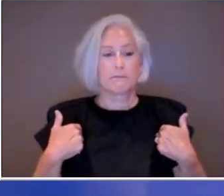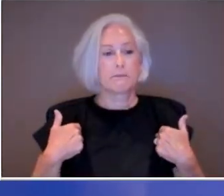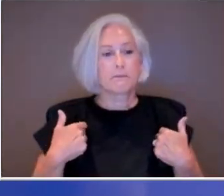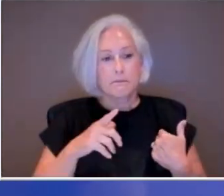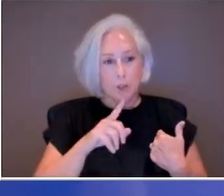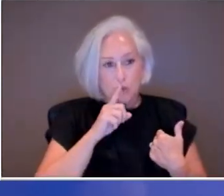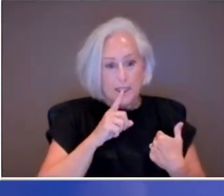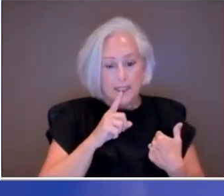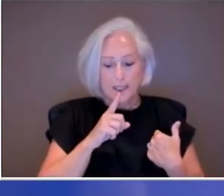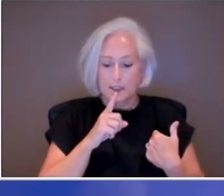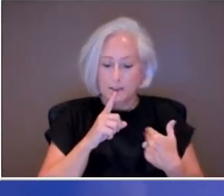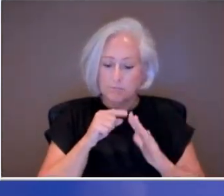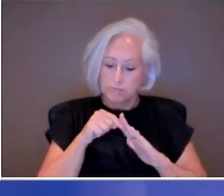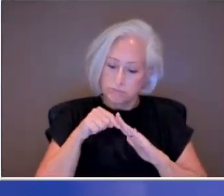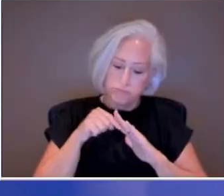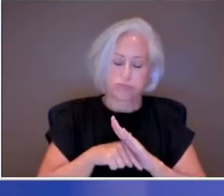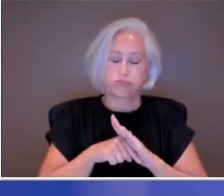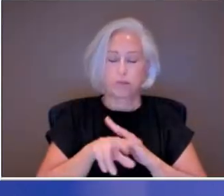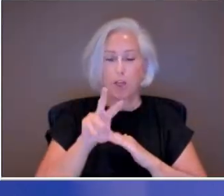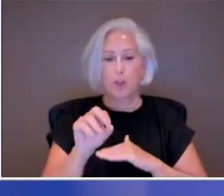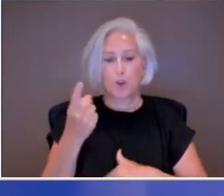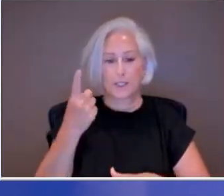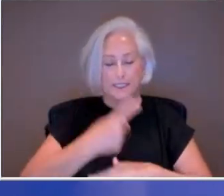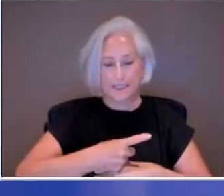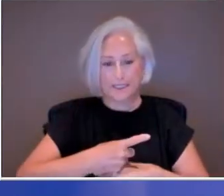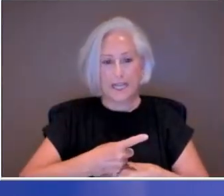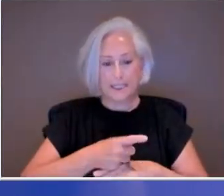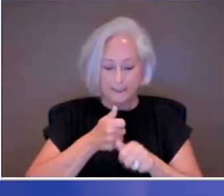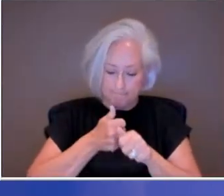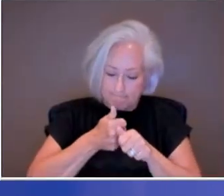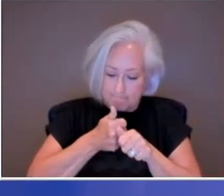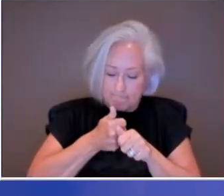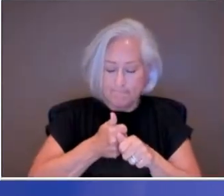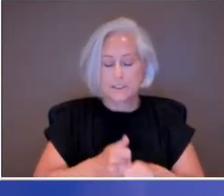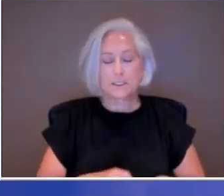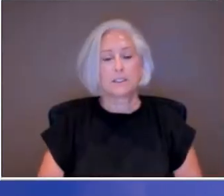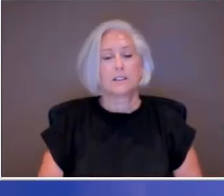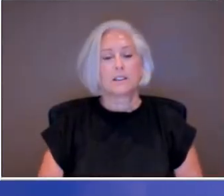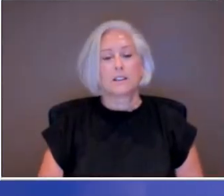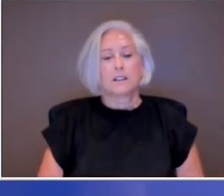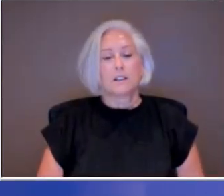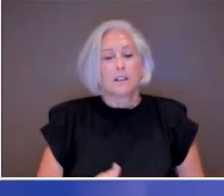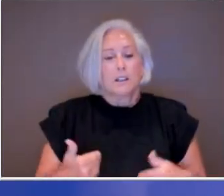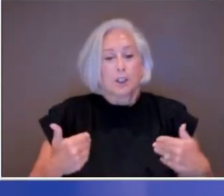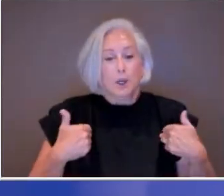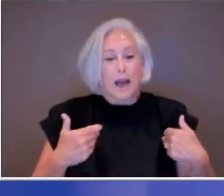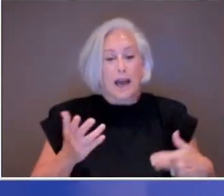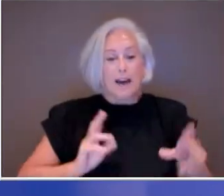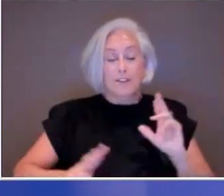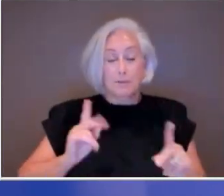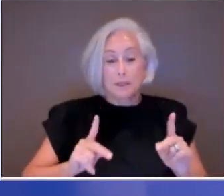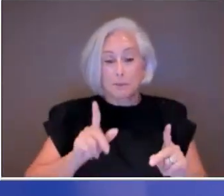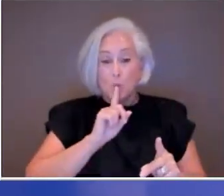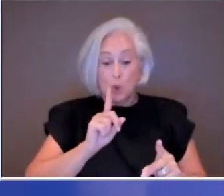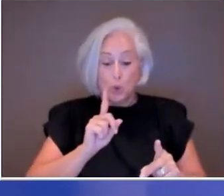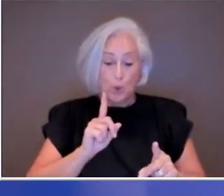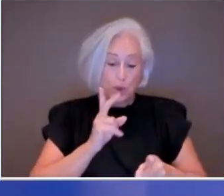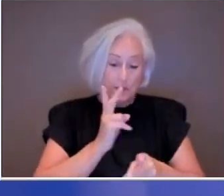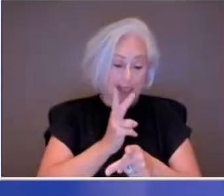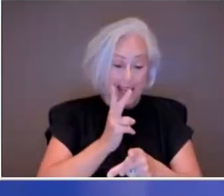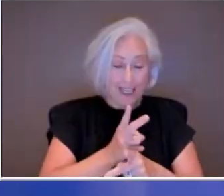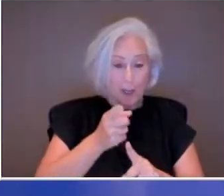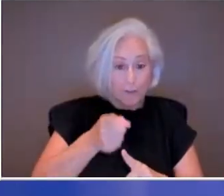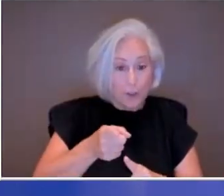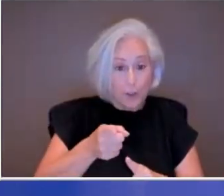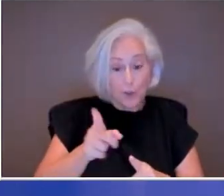intense 30 days. And so having people that, were taking great care of me at home when Andy wasn't